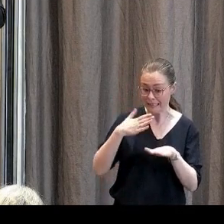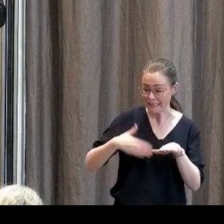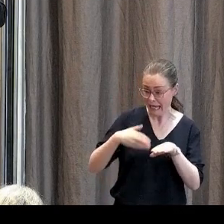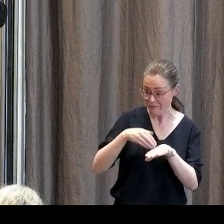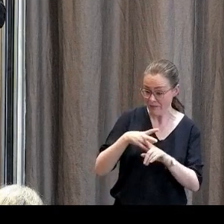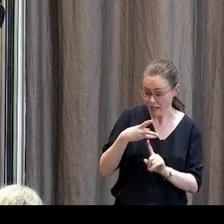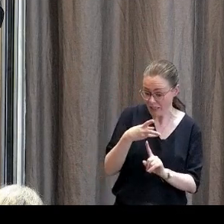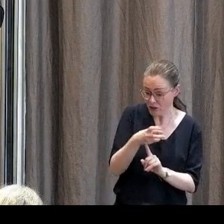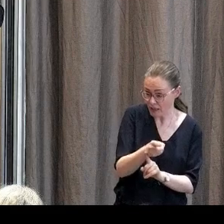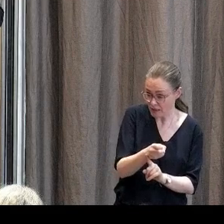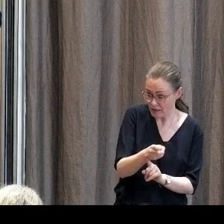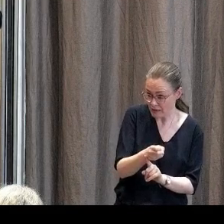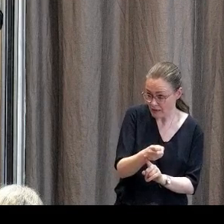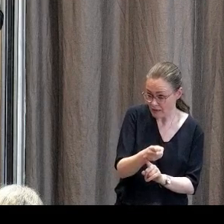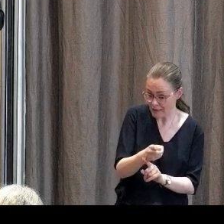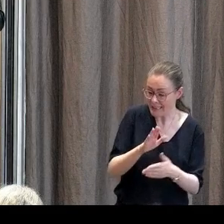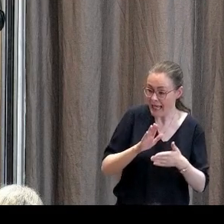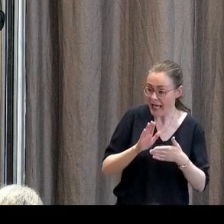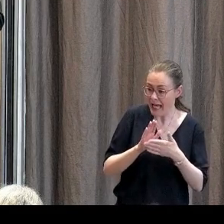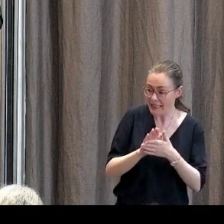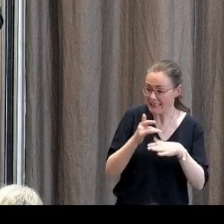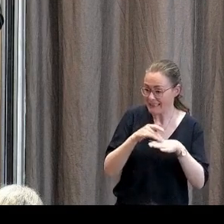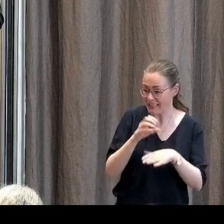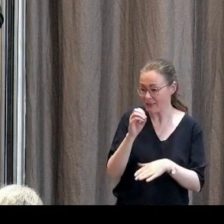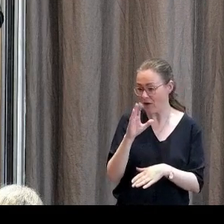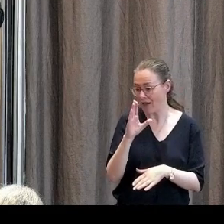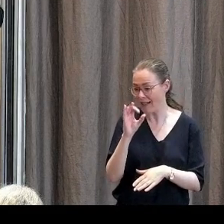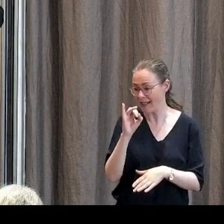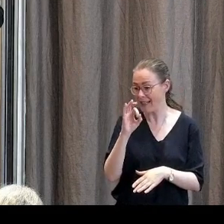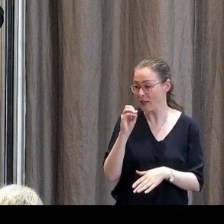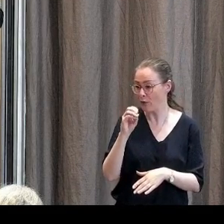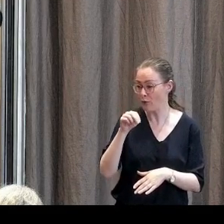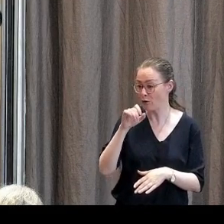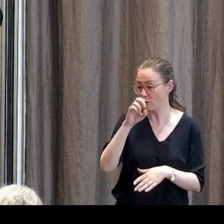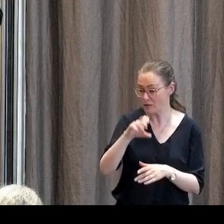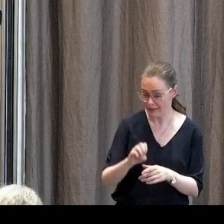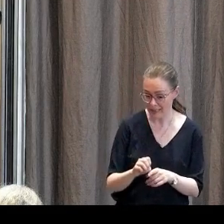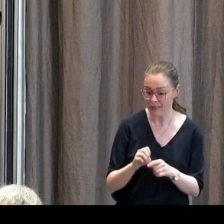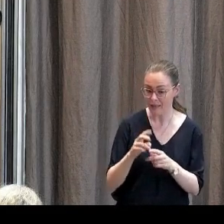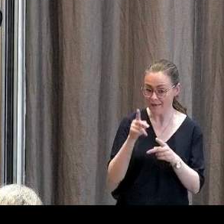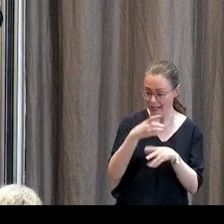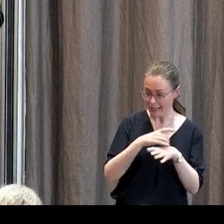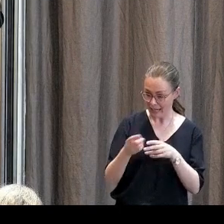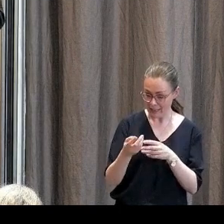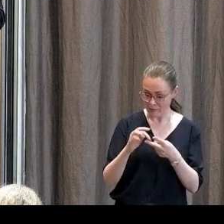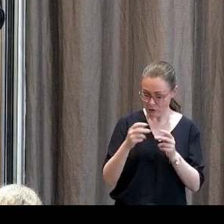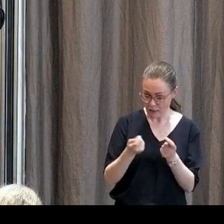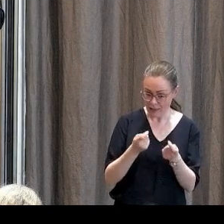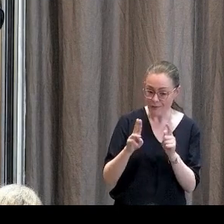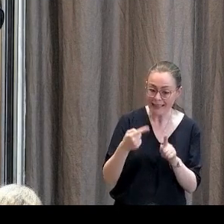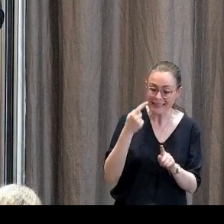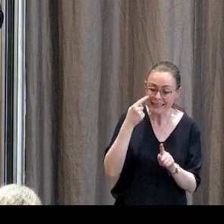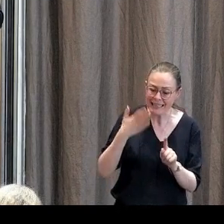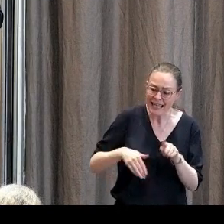you inject this, and it's an antisense oligonucleotide, this type of gene therapy, the main side effect you see is a